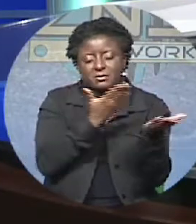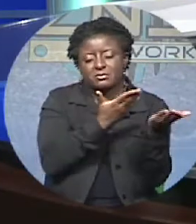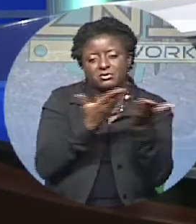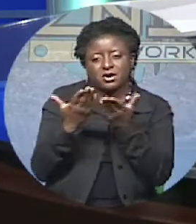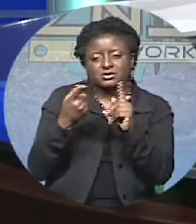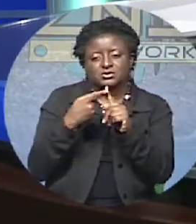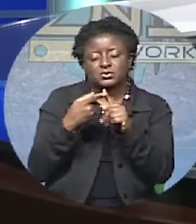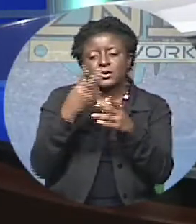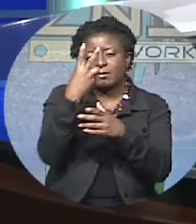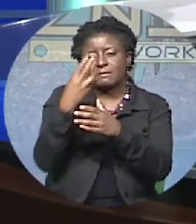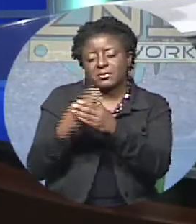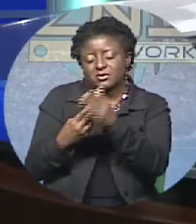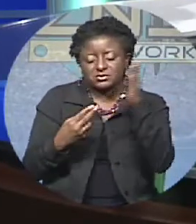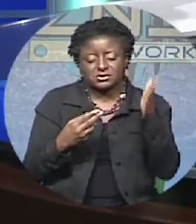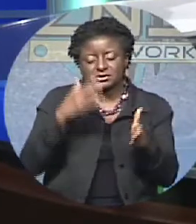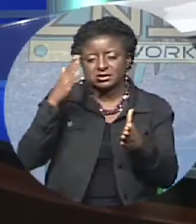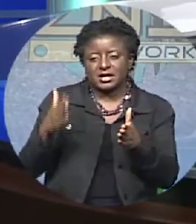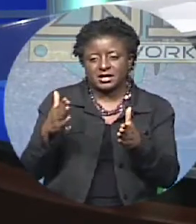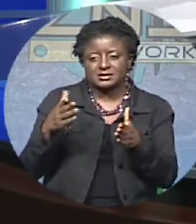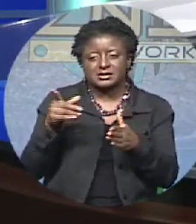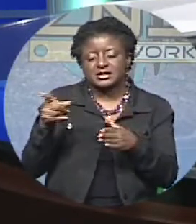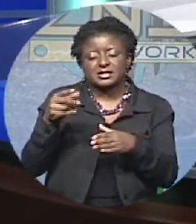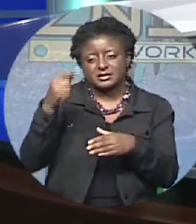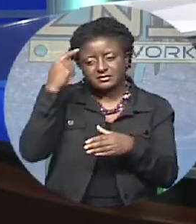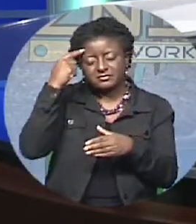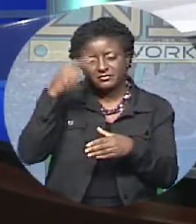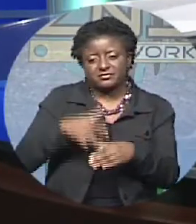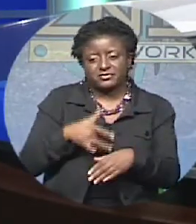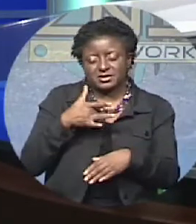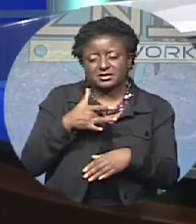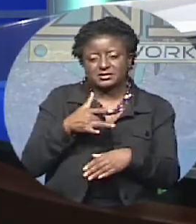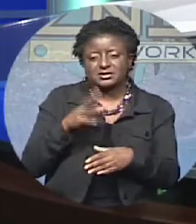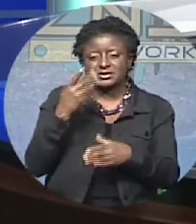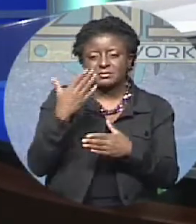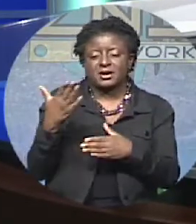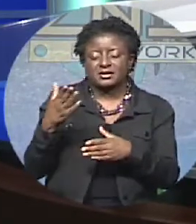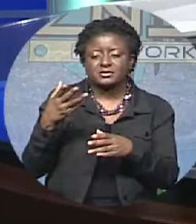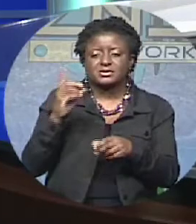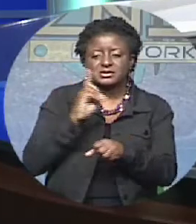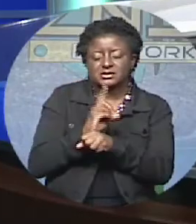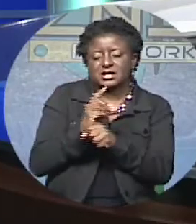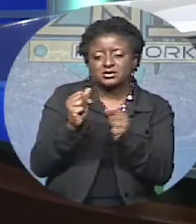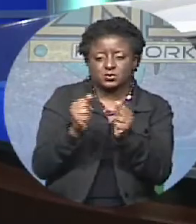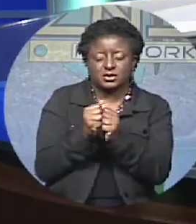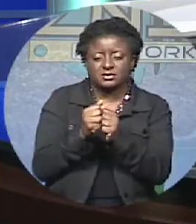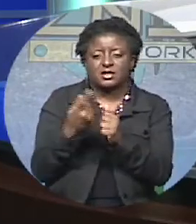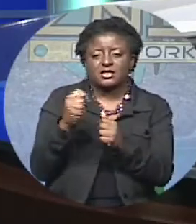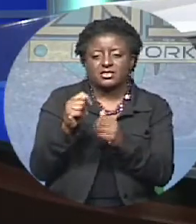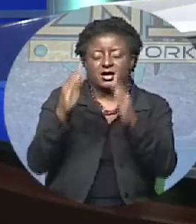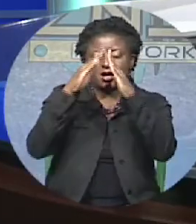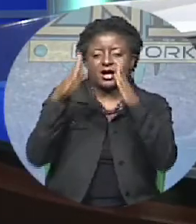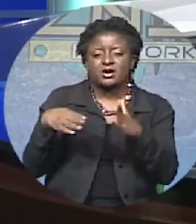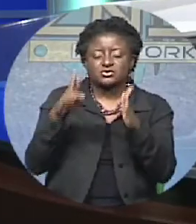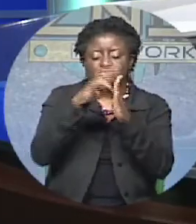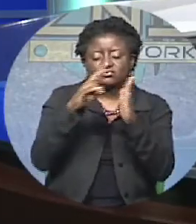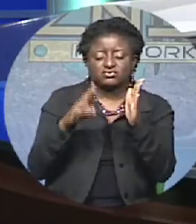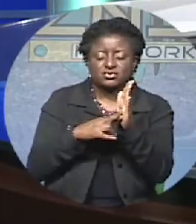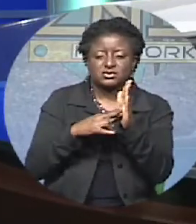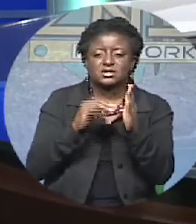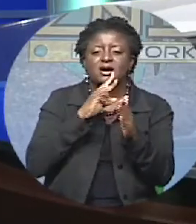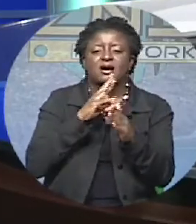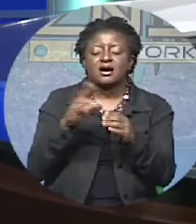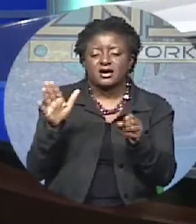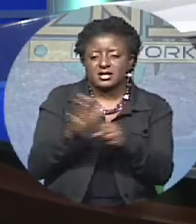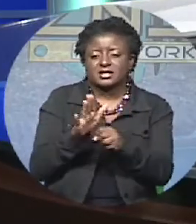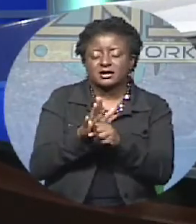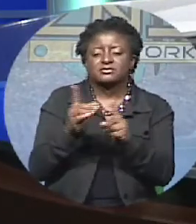as far as he's concerned, the matter has been dealt with. Now, House Clerk Maurice Tynes says the House rules are adequate to deal with any situation that takes